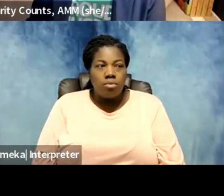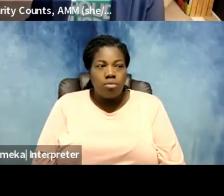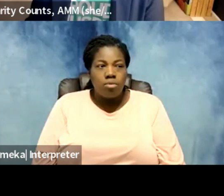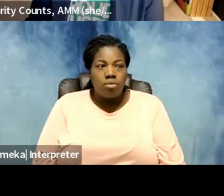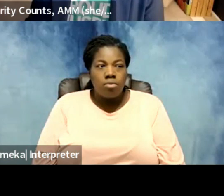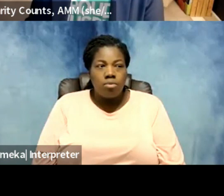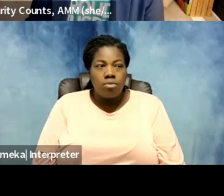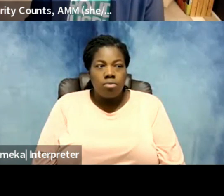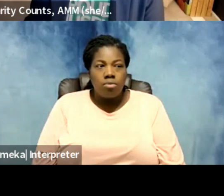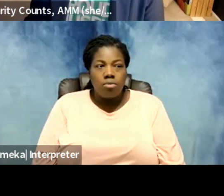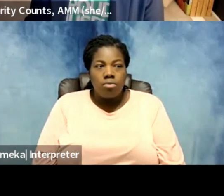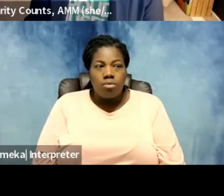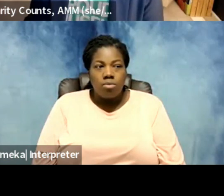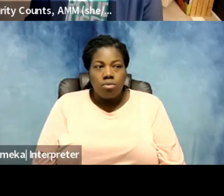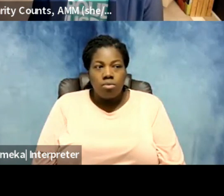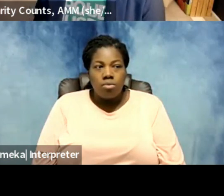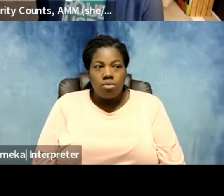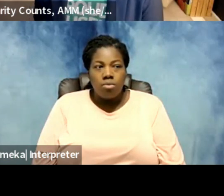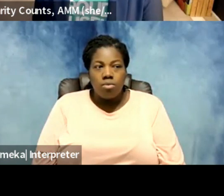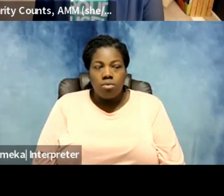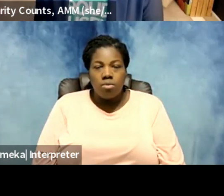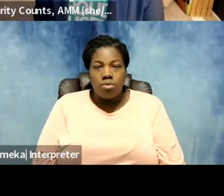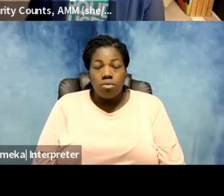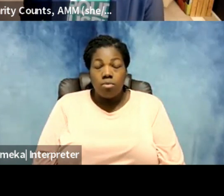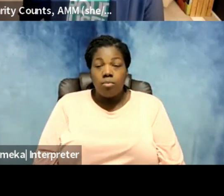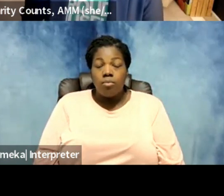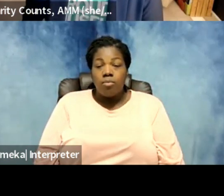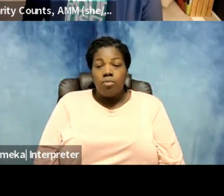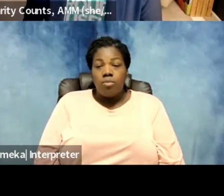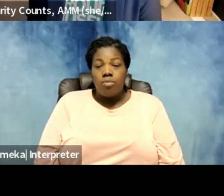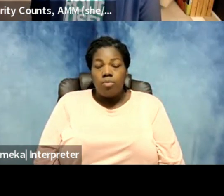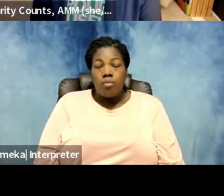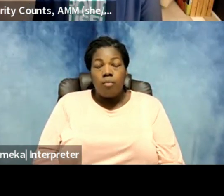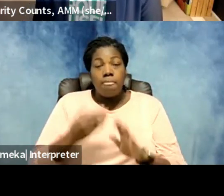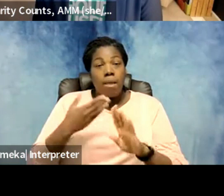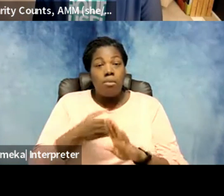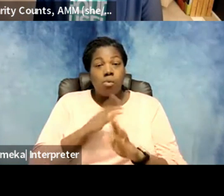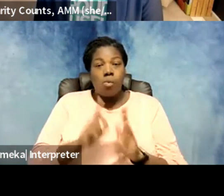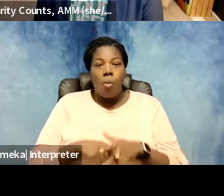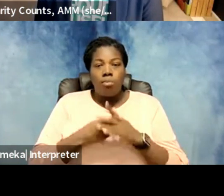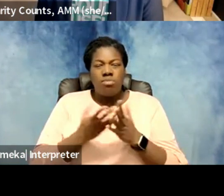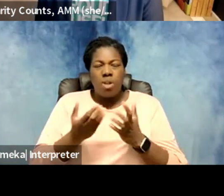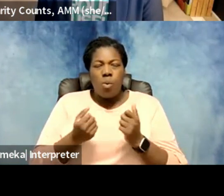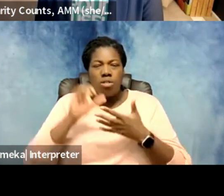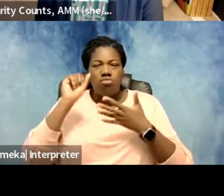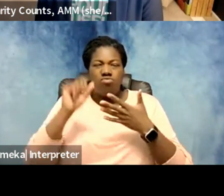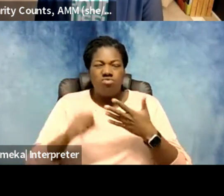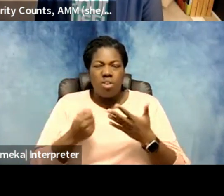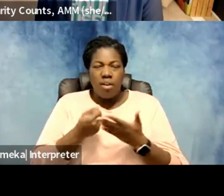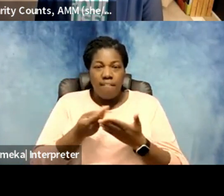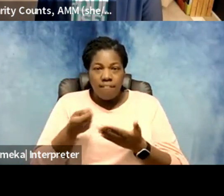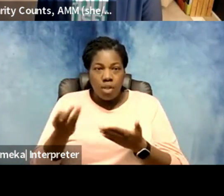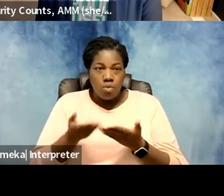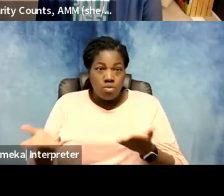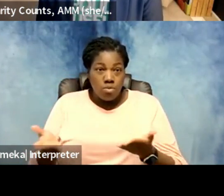Thank you, Chuck. Before we begin the program, I want to offer a few housekeeping notes. First of